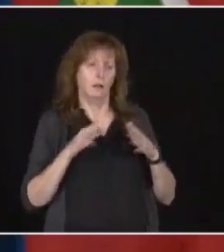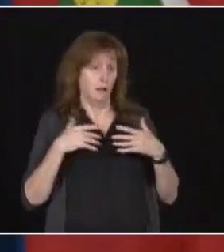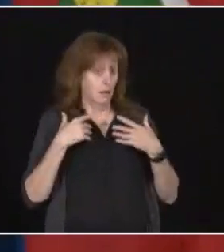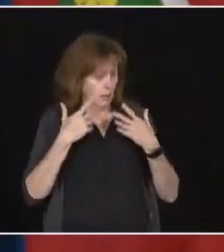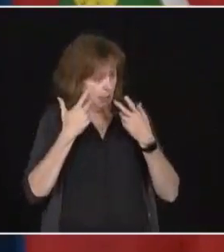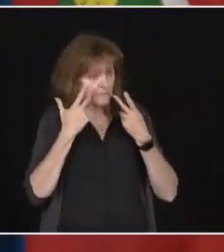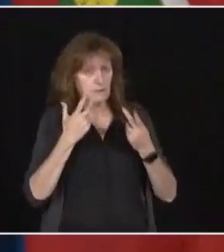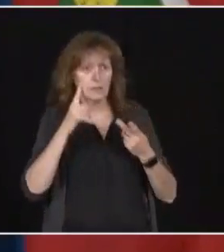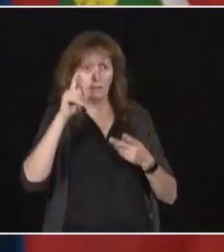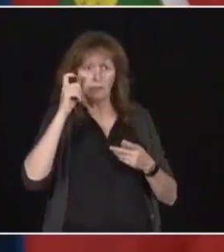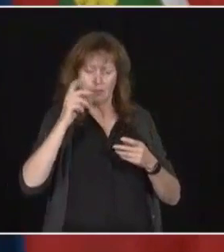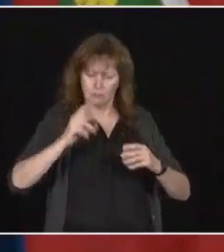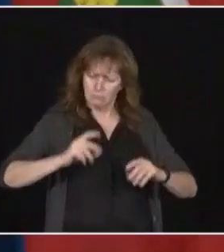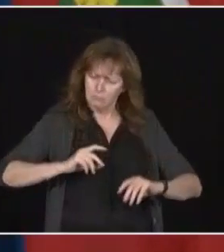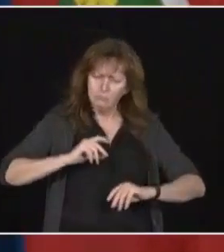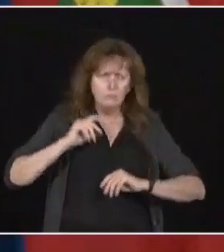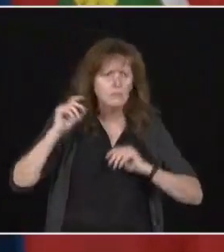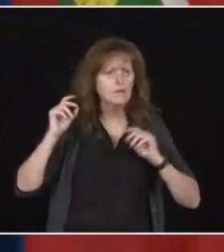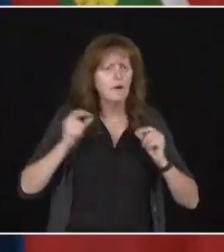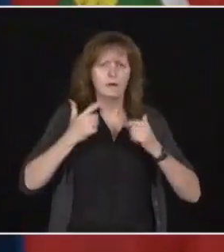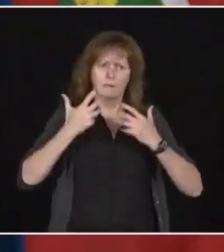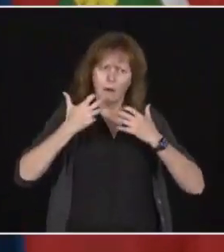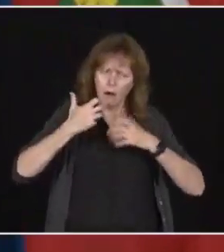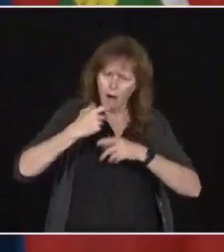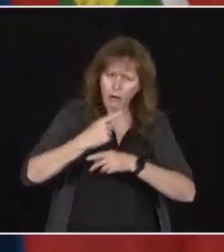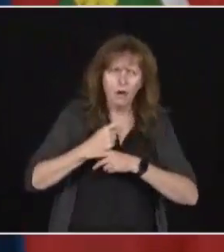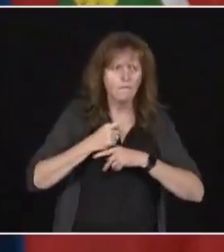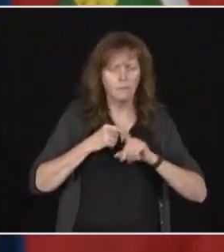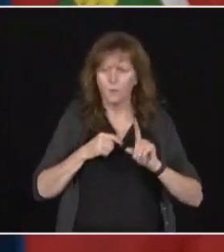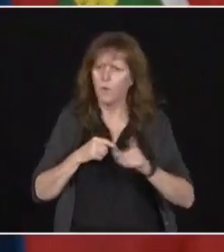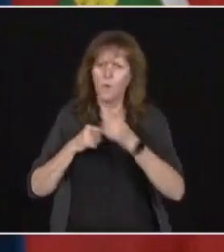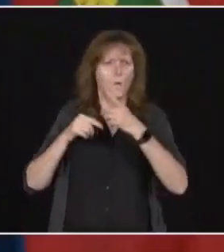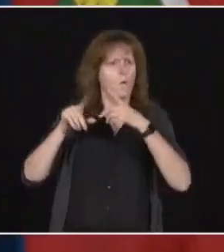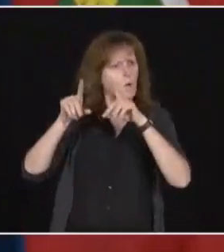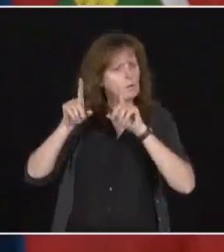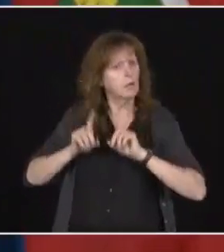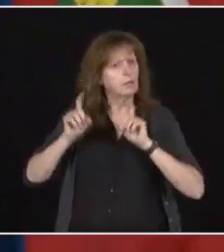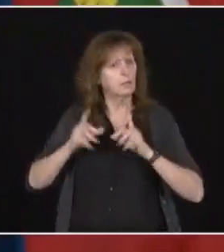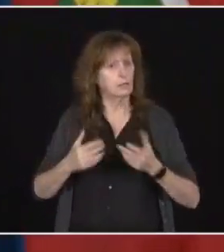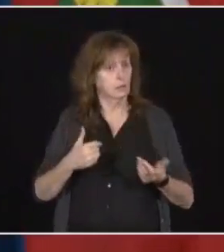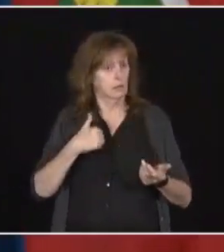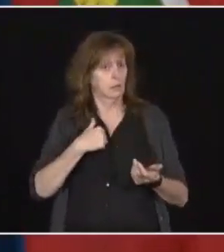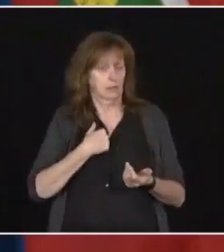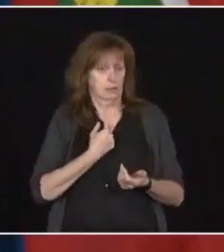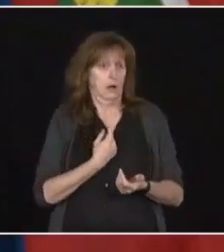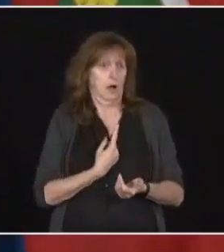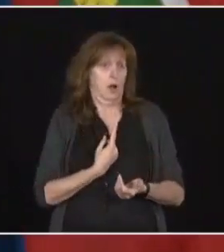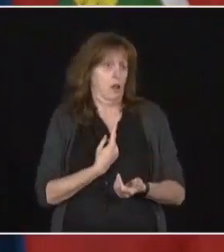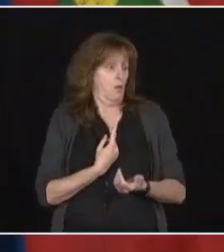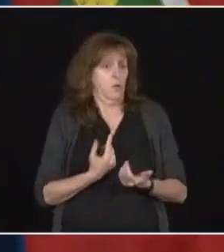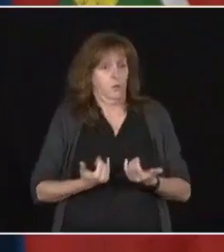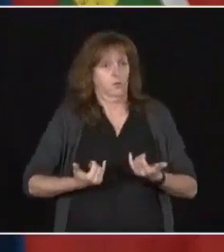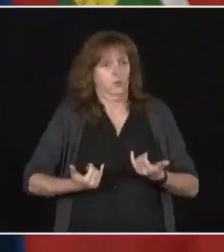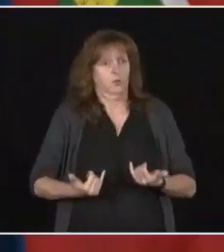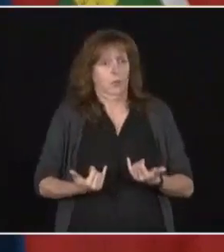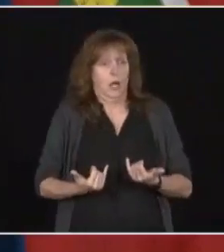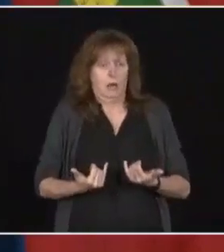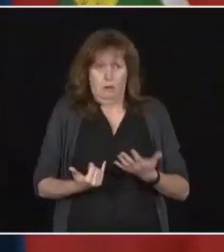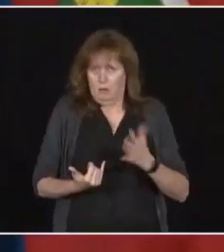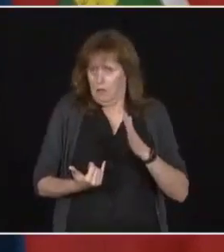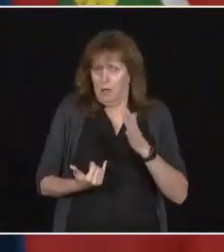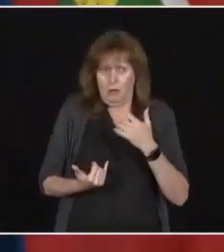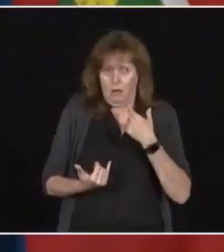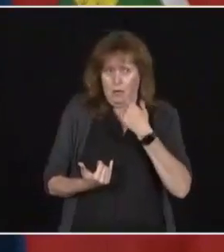abundance of caution to have me come out and speak to you on my own here today, I have a sense of confidence